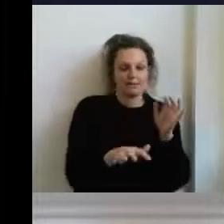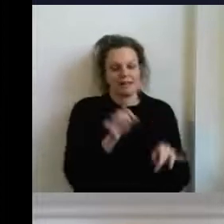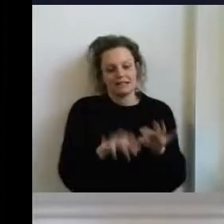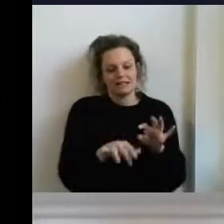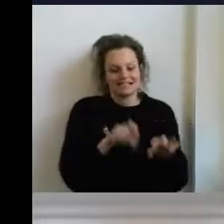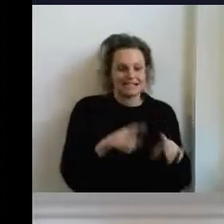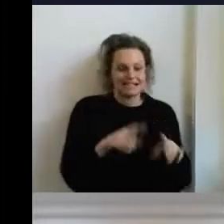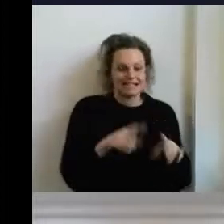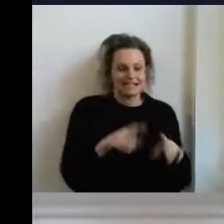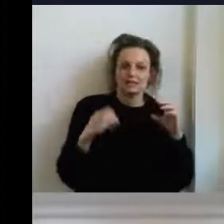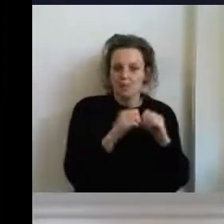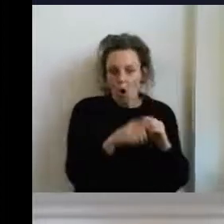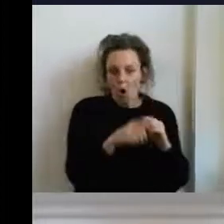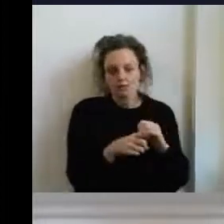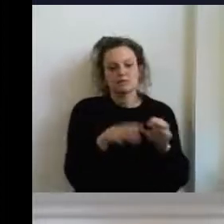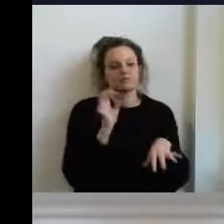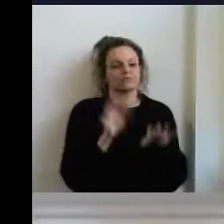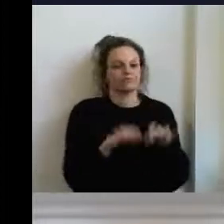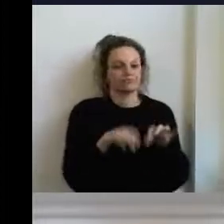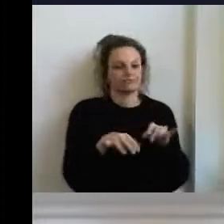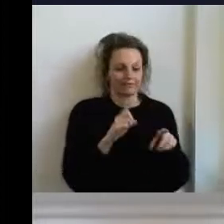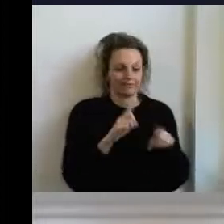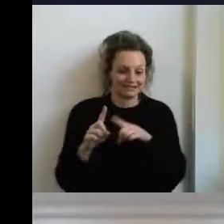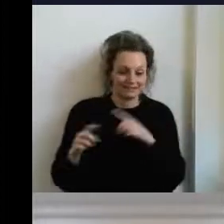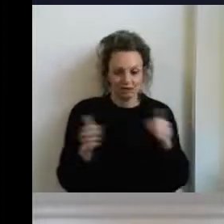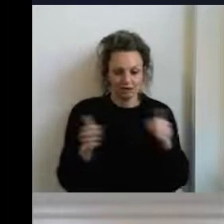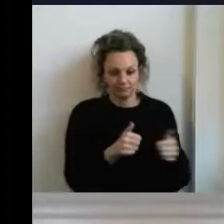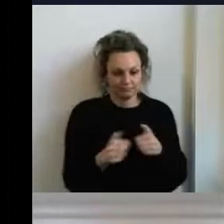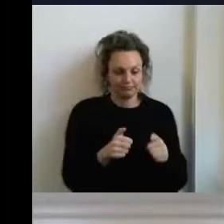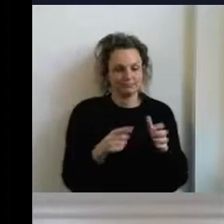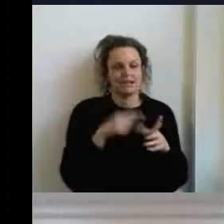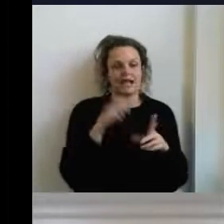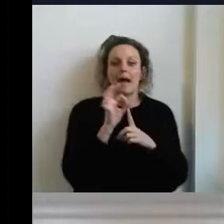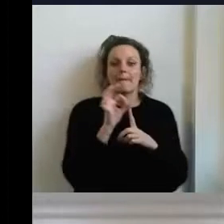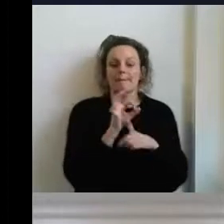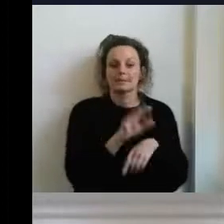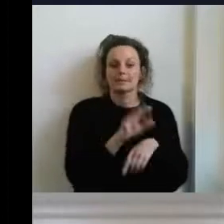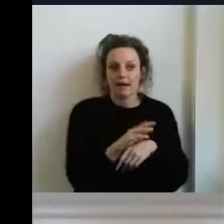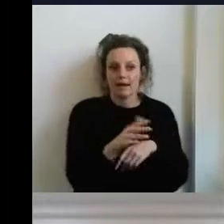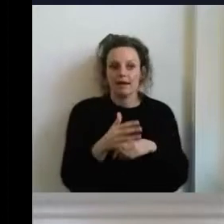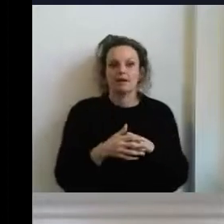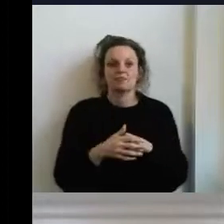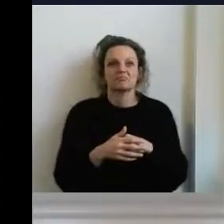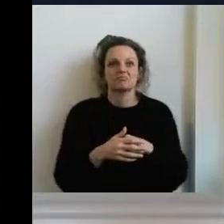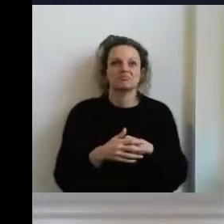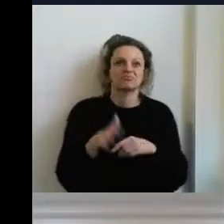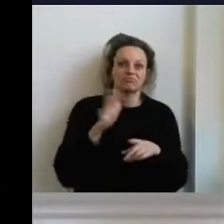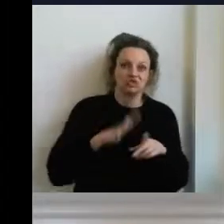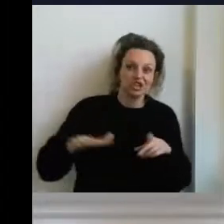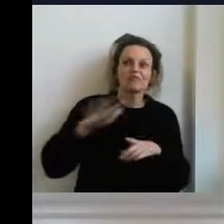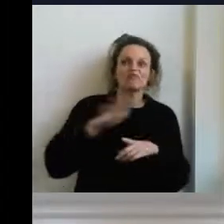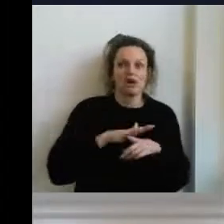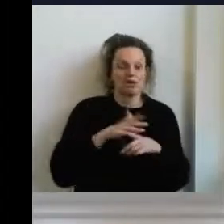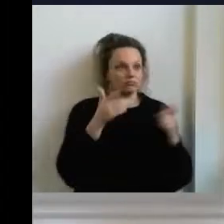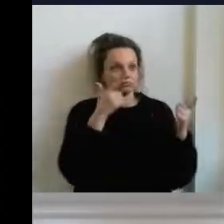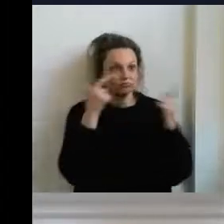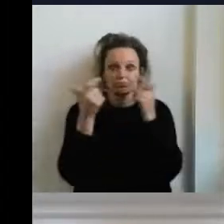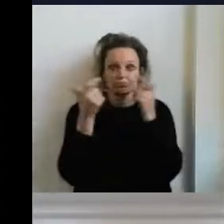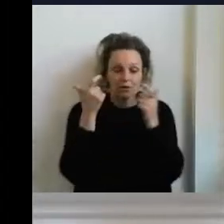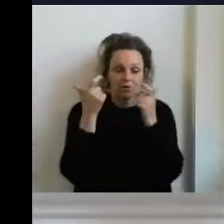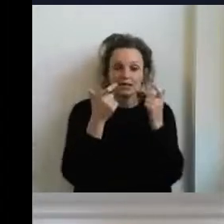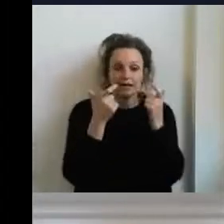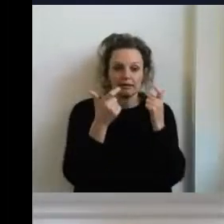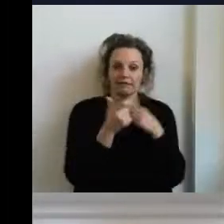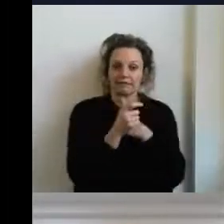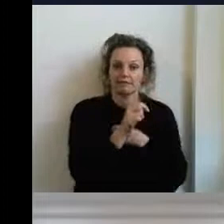Xbox, sort of the apps and Game Pass and everything else linked in there, and I'm doing my general surfing. Yeah, it's when I'm working on